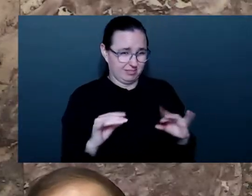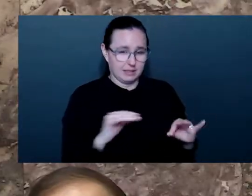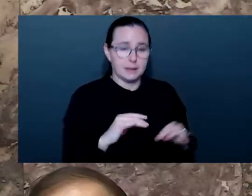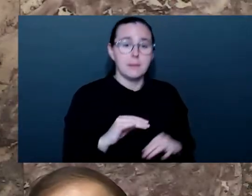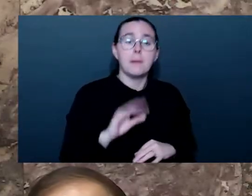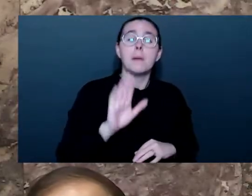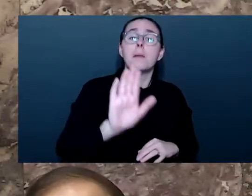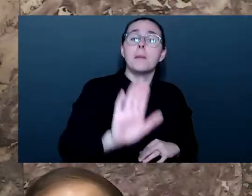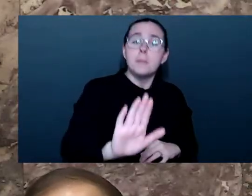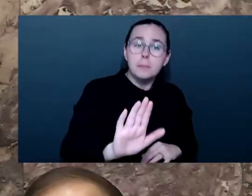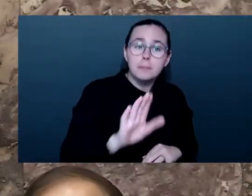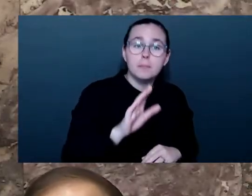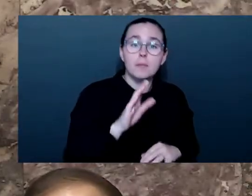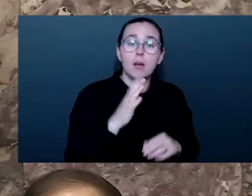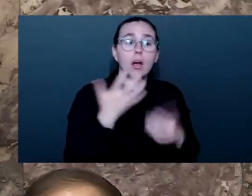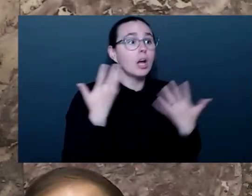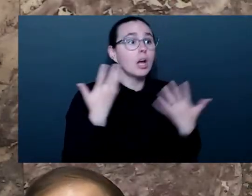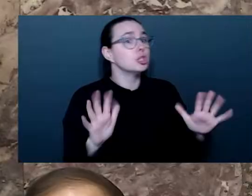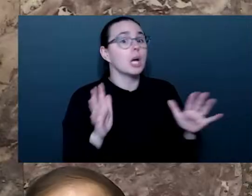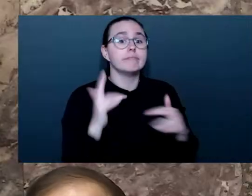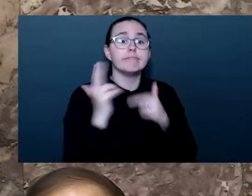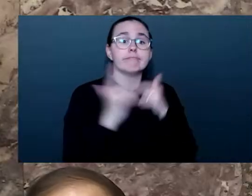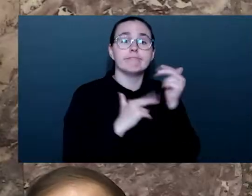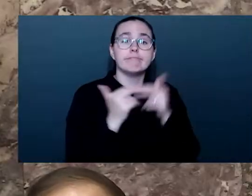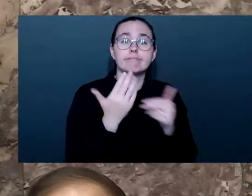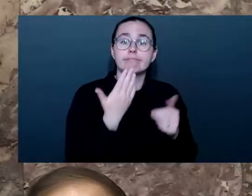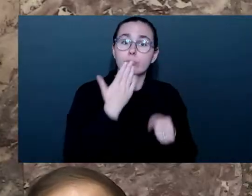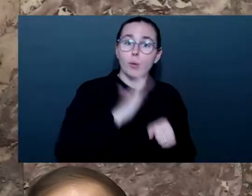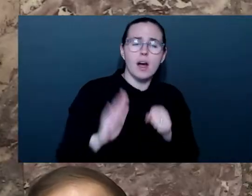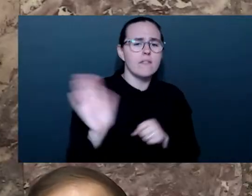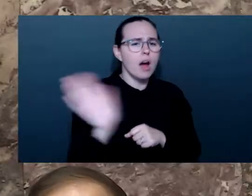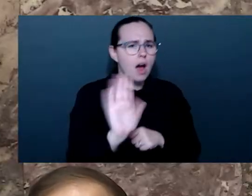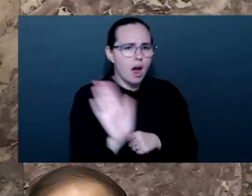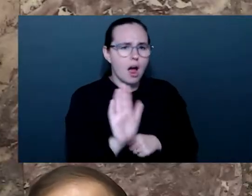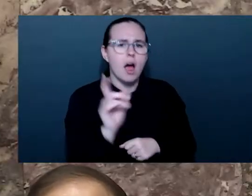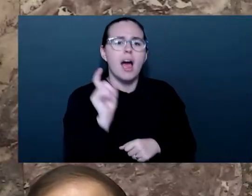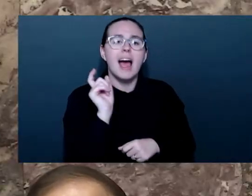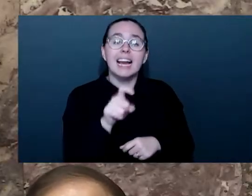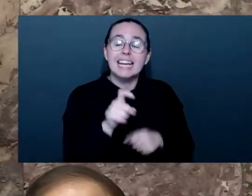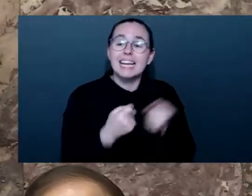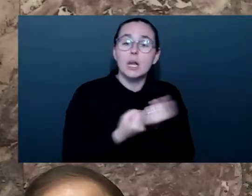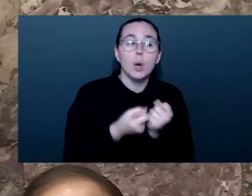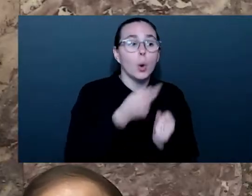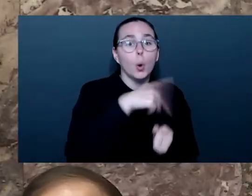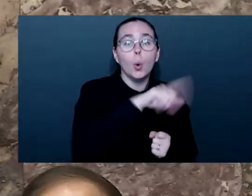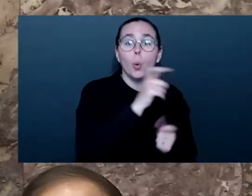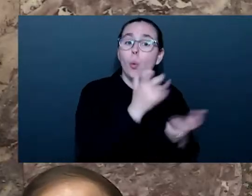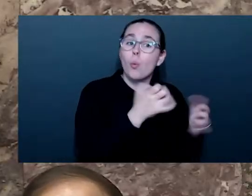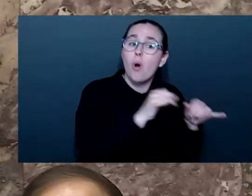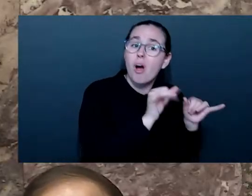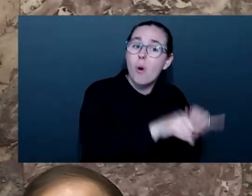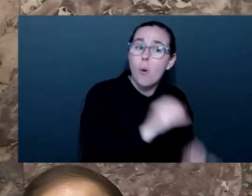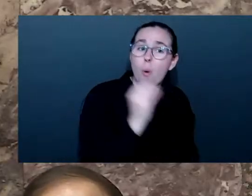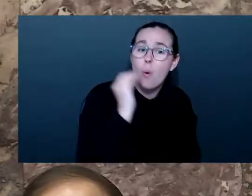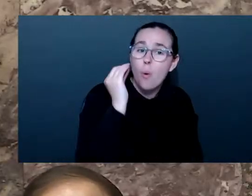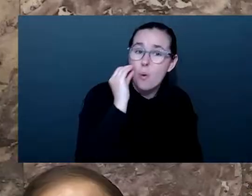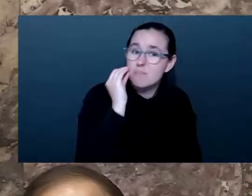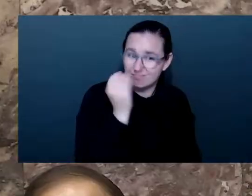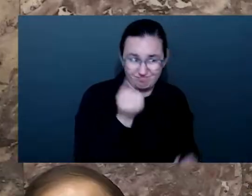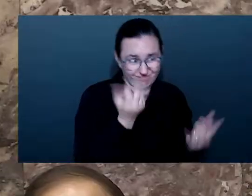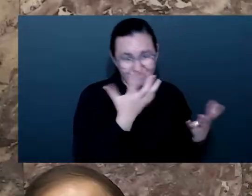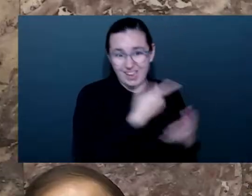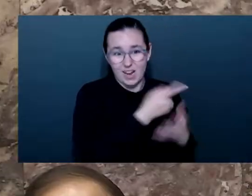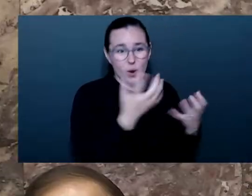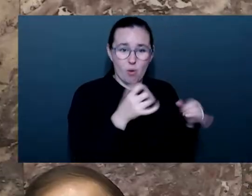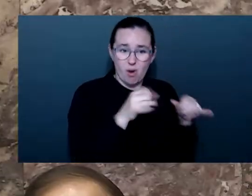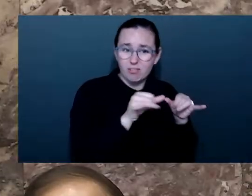home. We know that that's what seniors want to do. So by increasing home supports for seniors, enabling people to stay longer, listen to the minister.